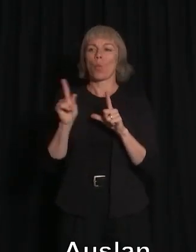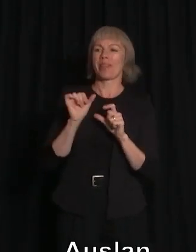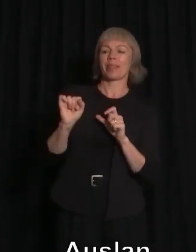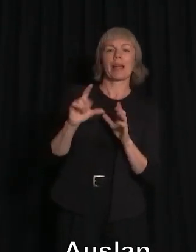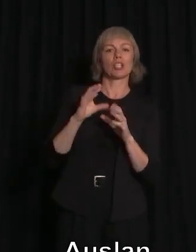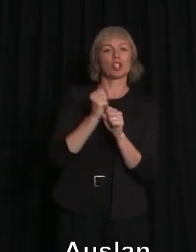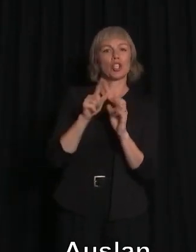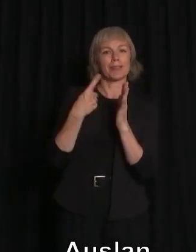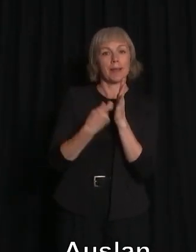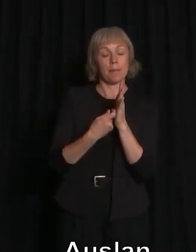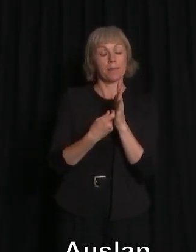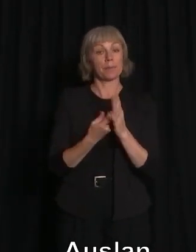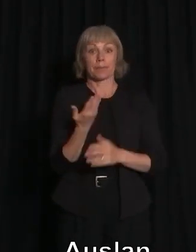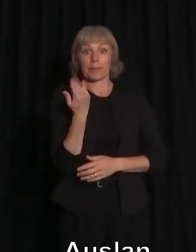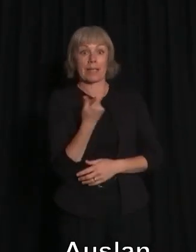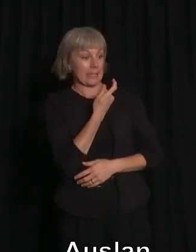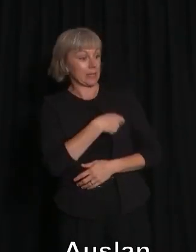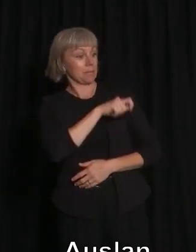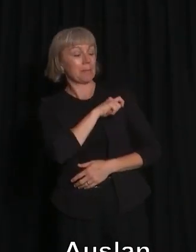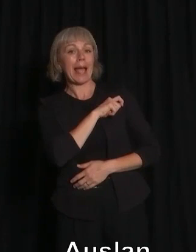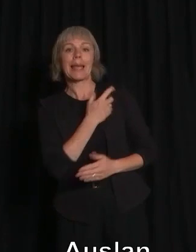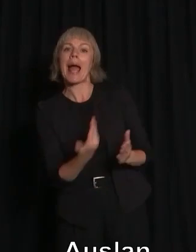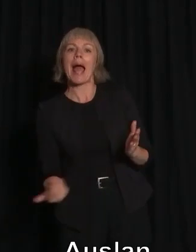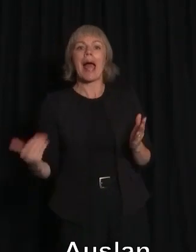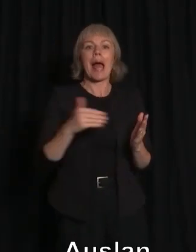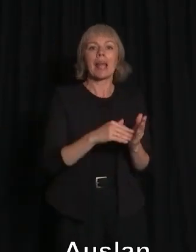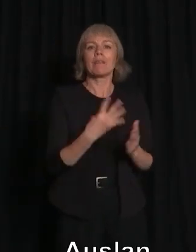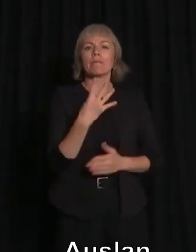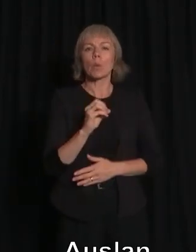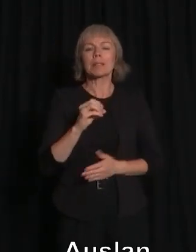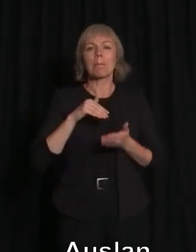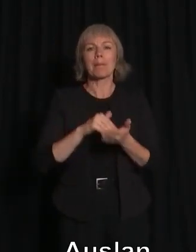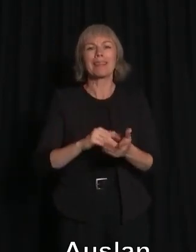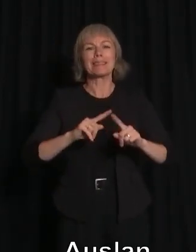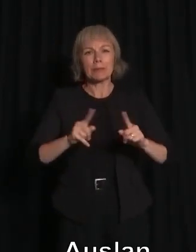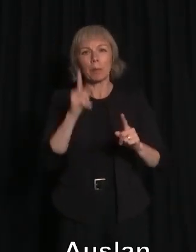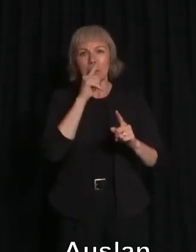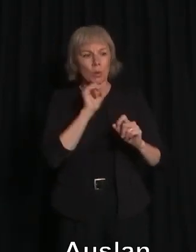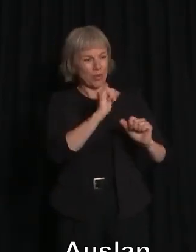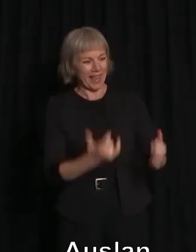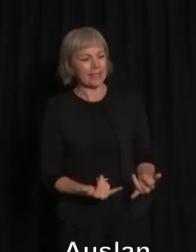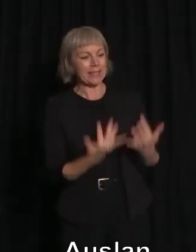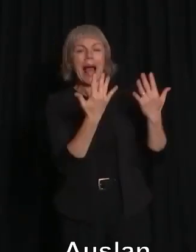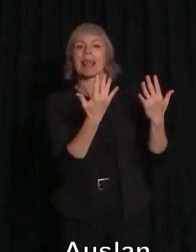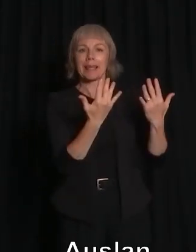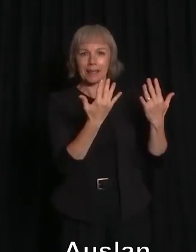on self-attestation, added 47 million persons to that tally.